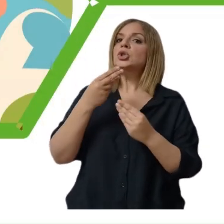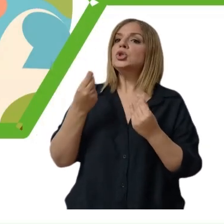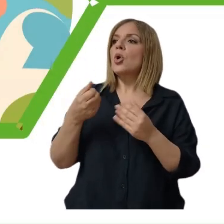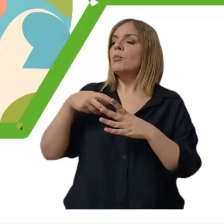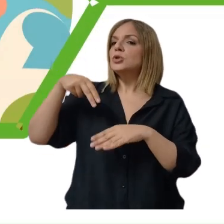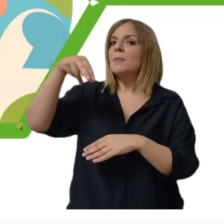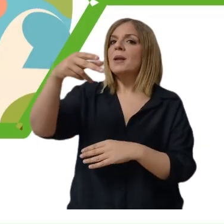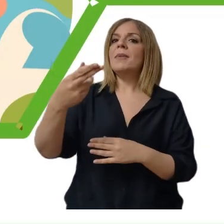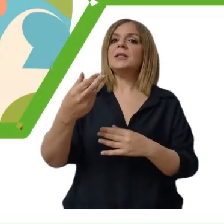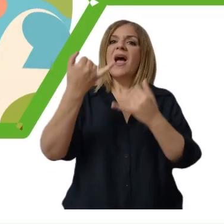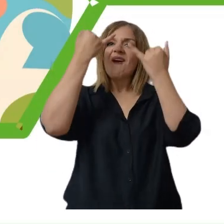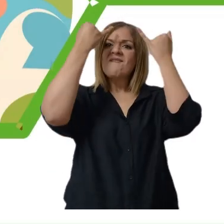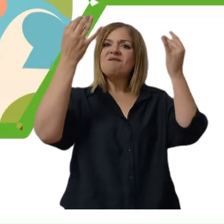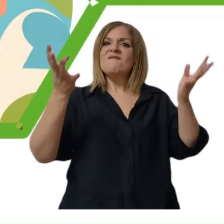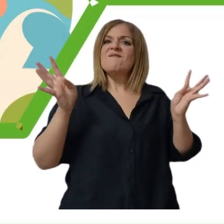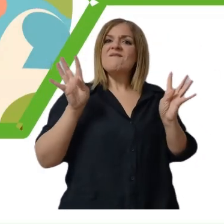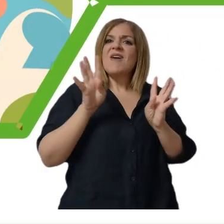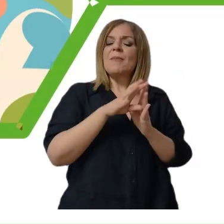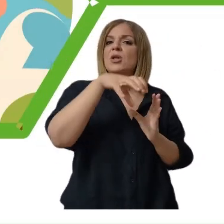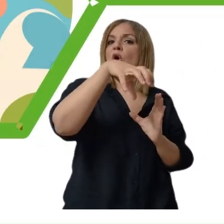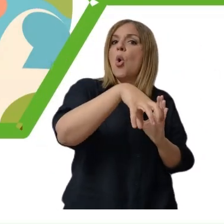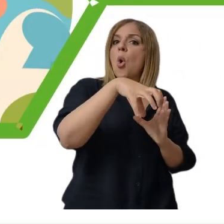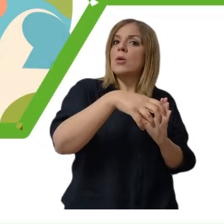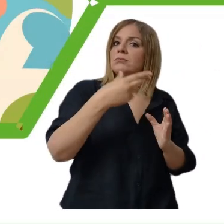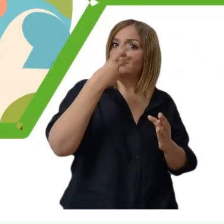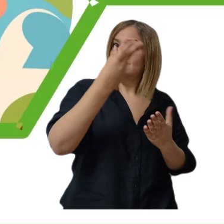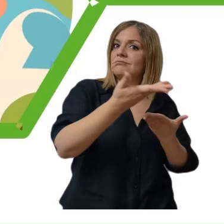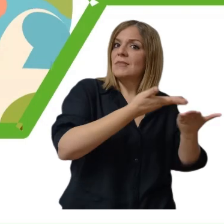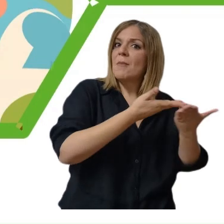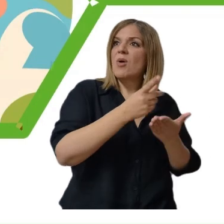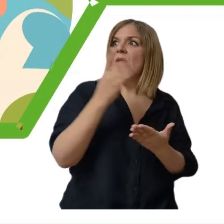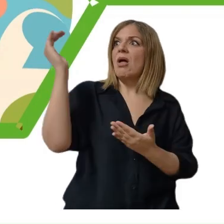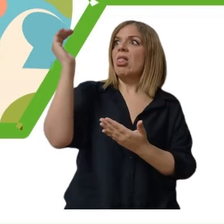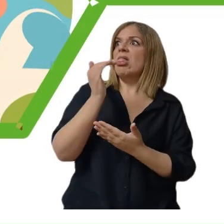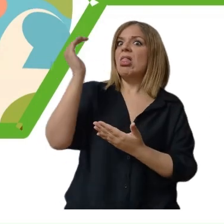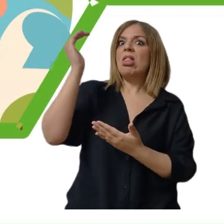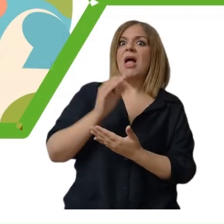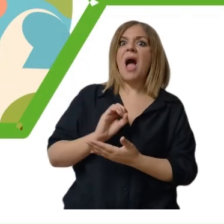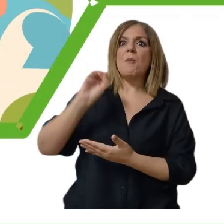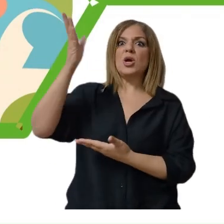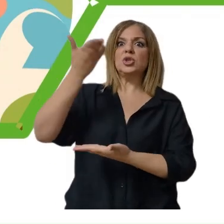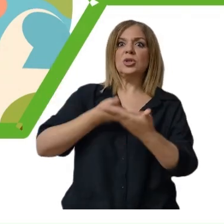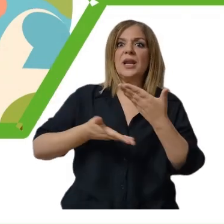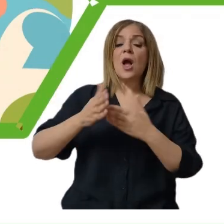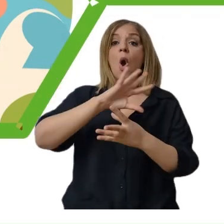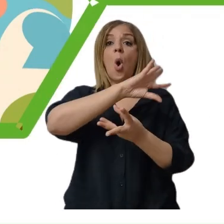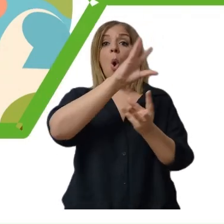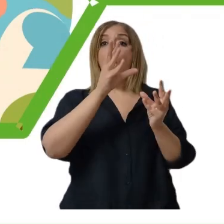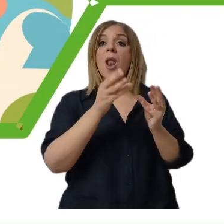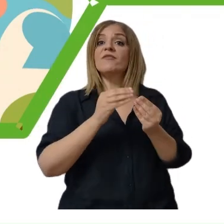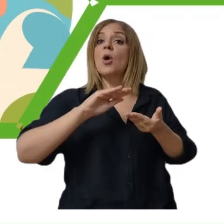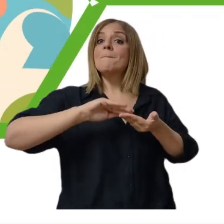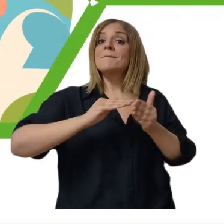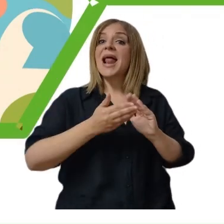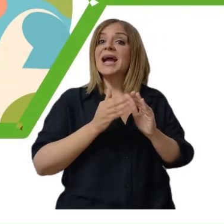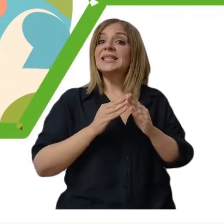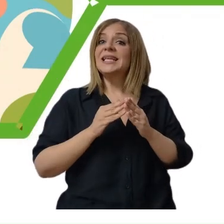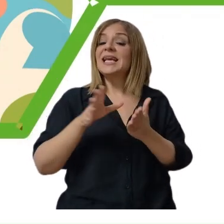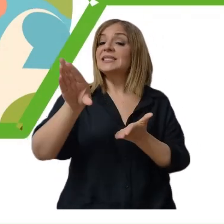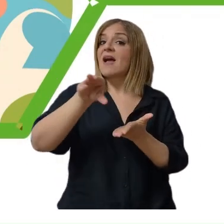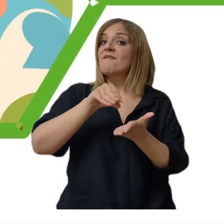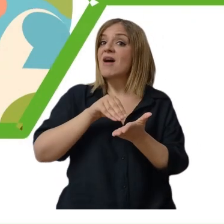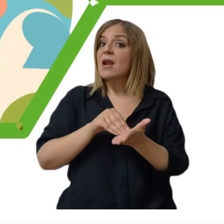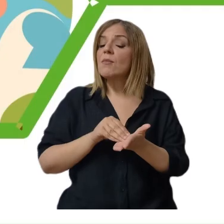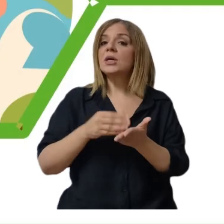local farmers instead of imported food. So all of these things are practical things that you